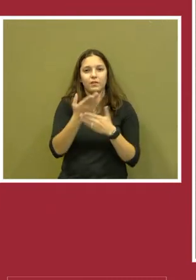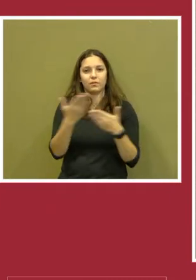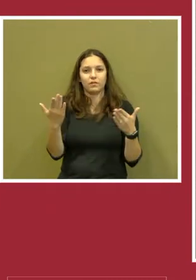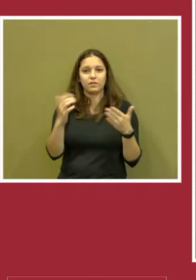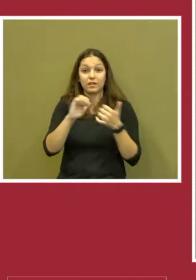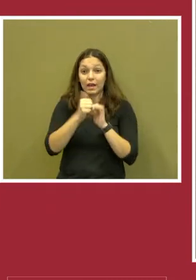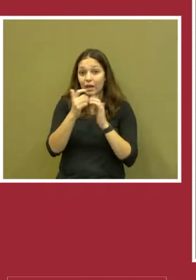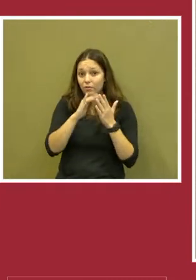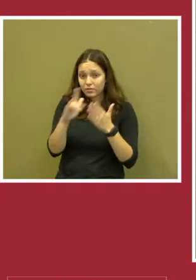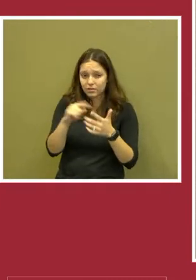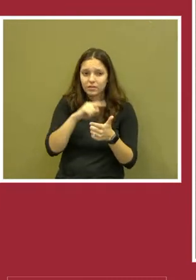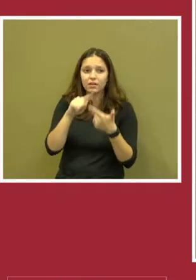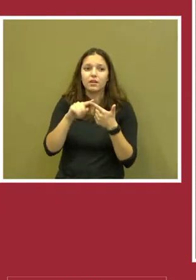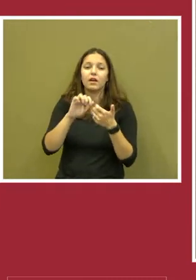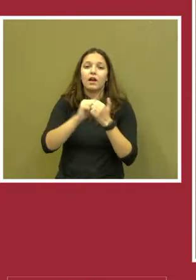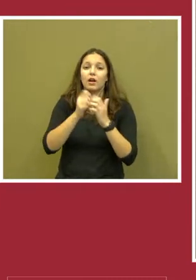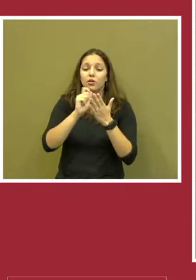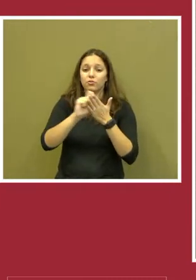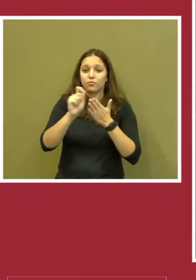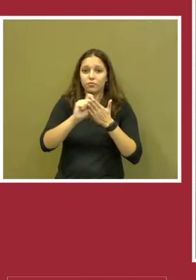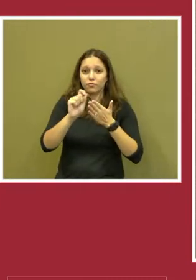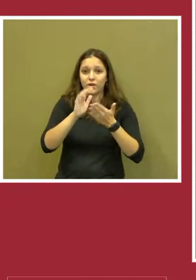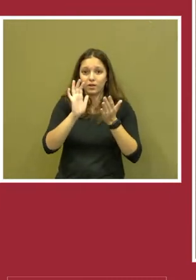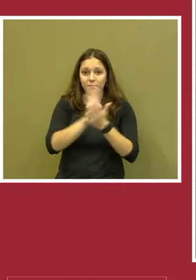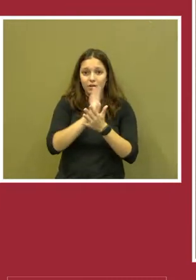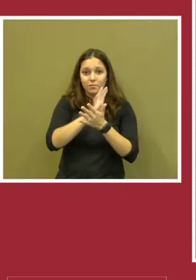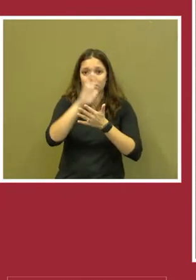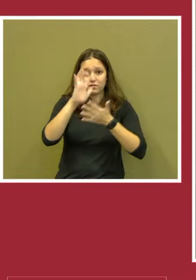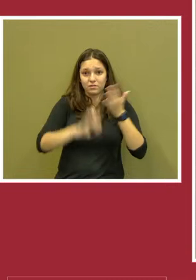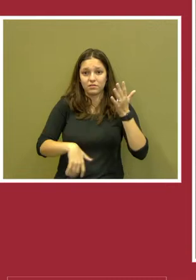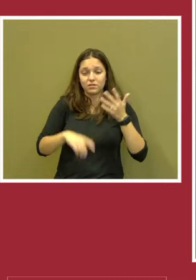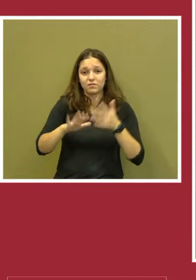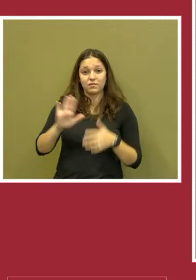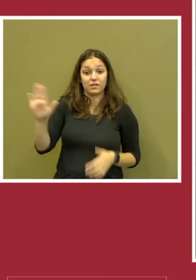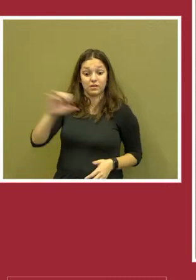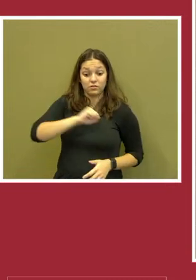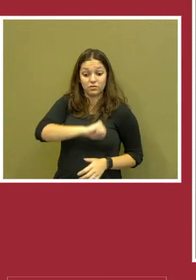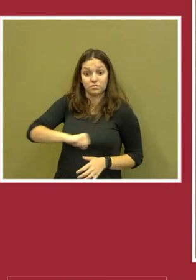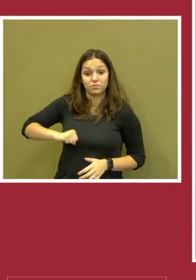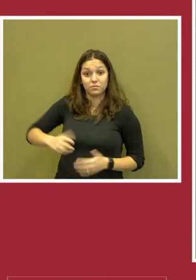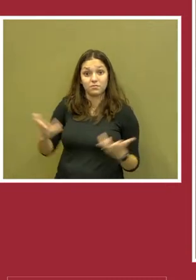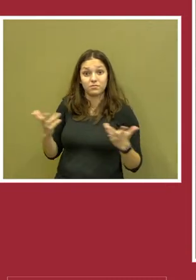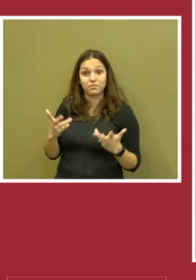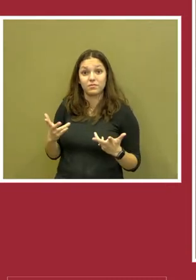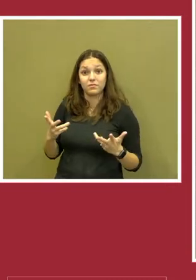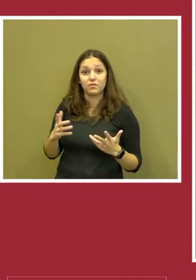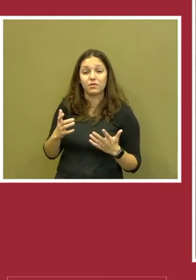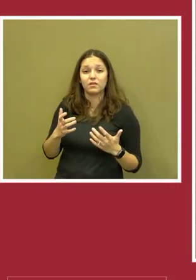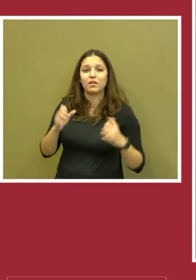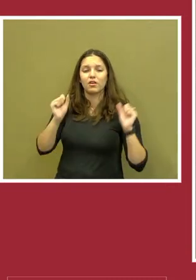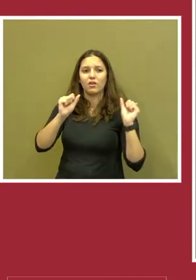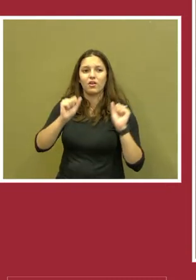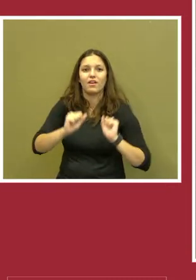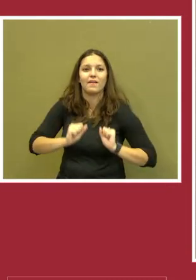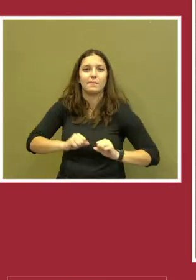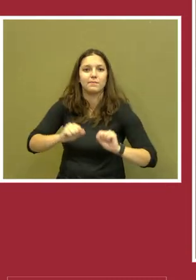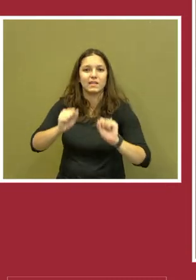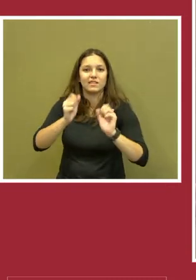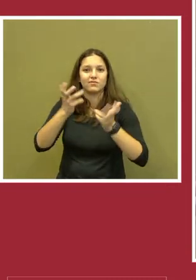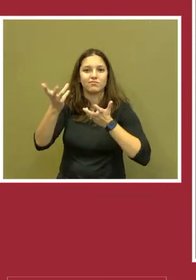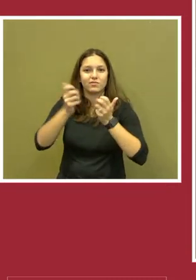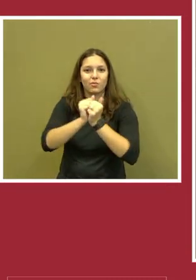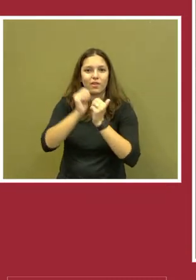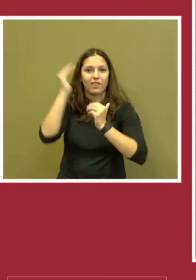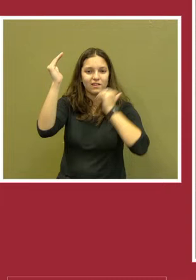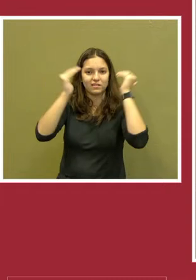study, how to write papers. And in particular, their superpower is their ability to talk to adults. Just